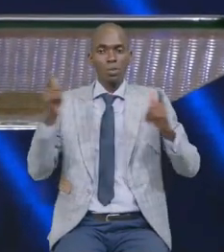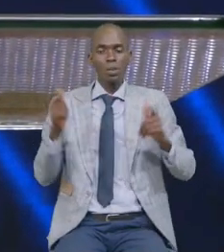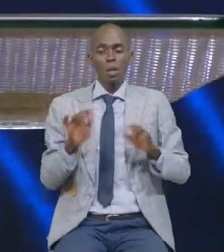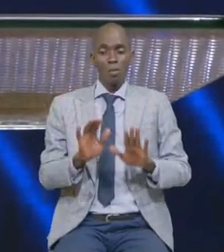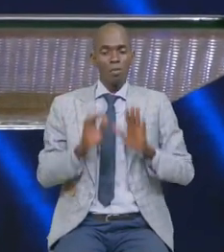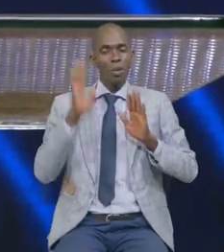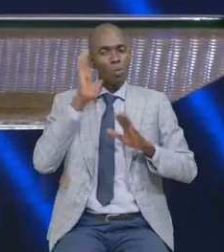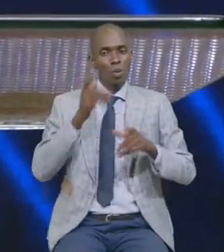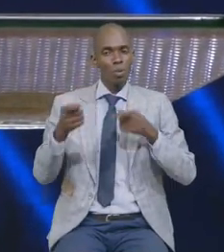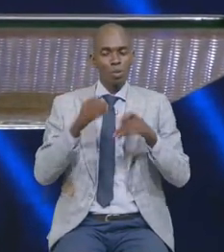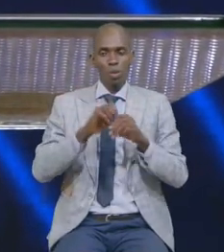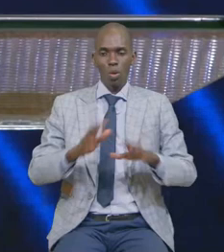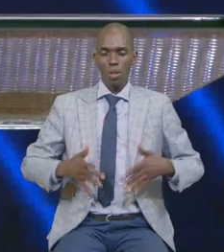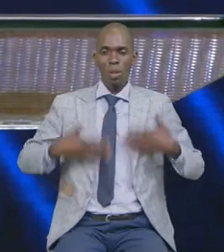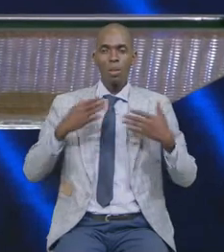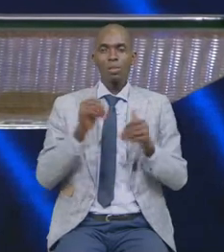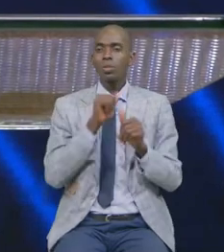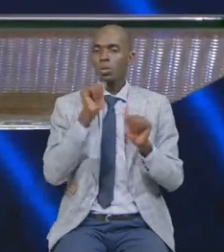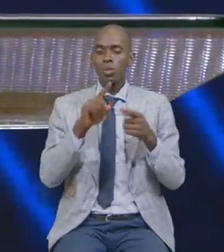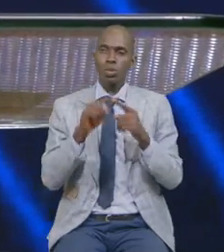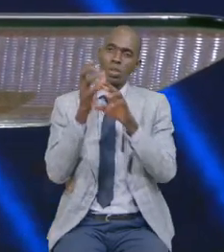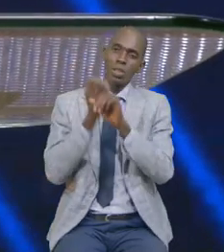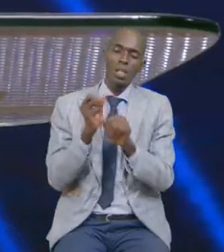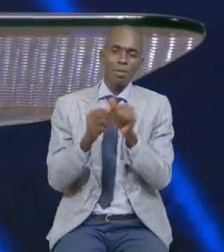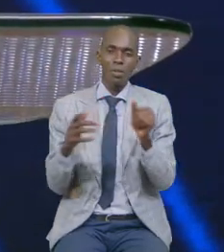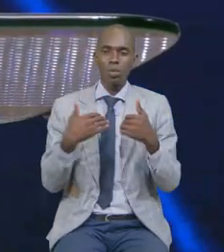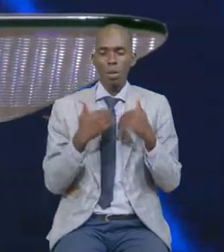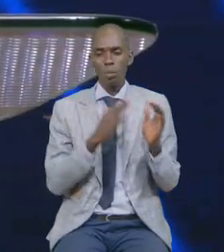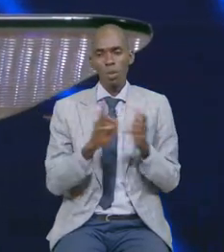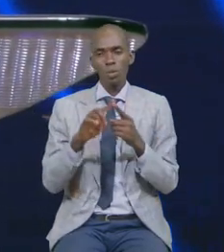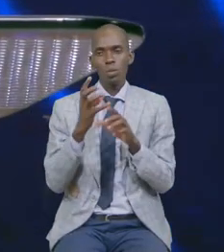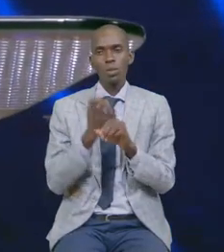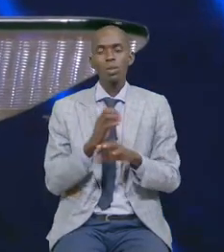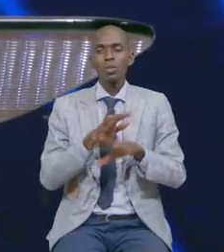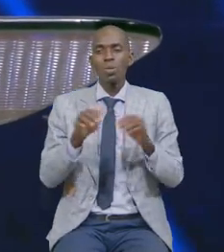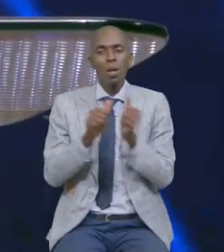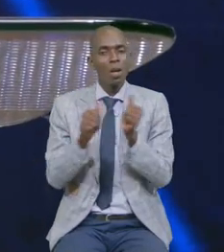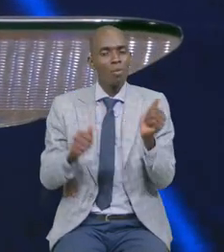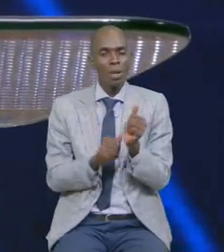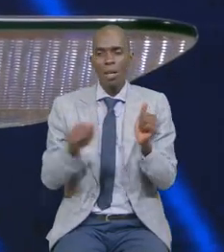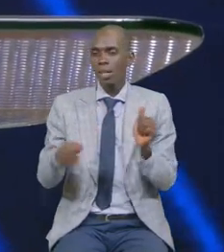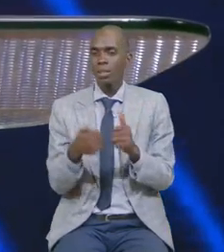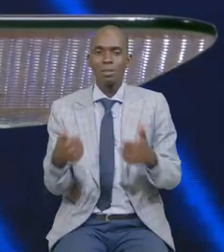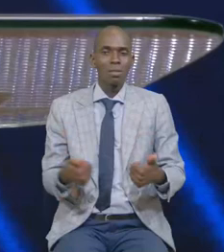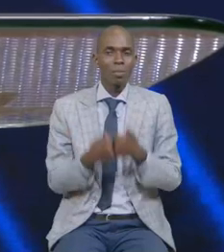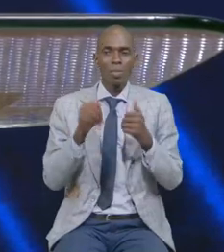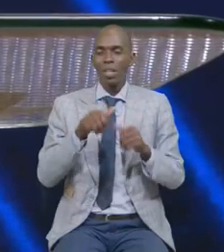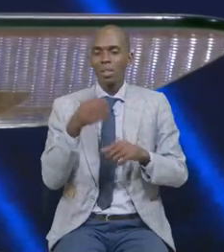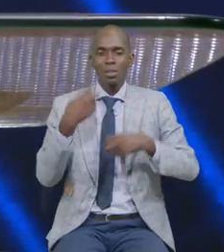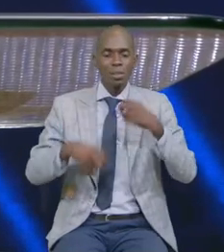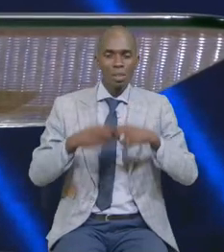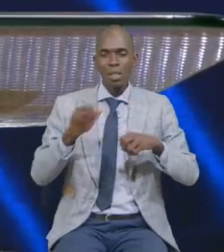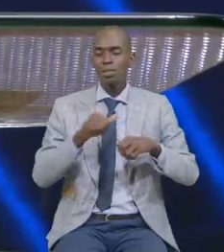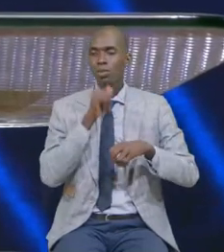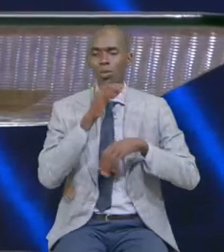and you'll not be able to achieve everything you ought to achieve don't avoid any challenge any difficulty any discomfort